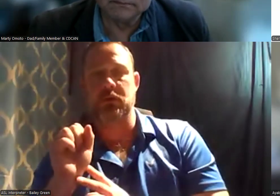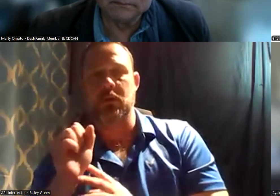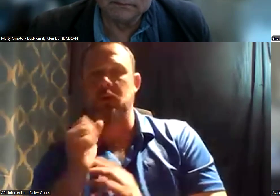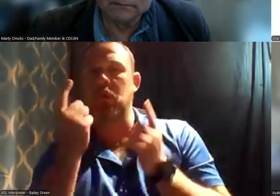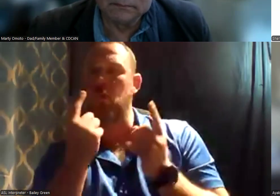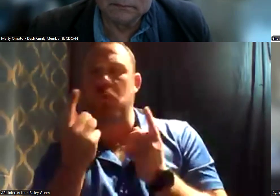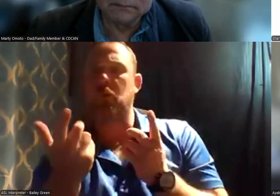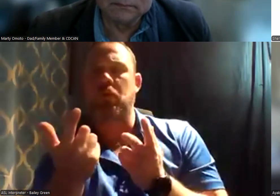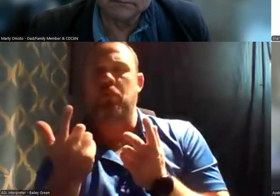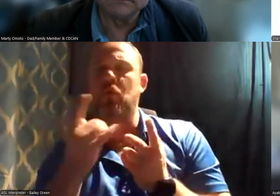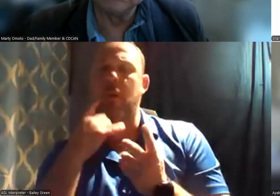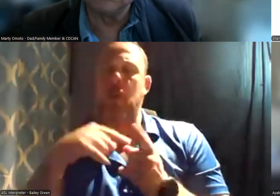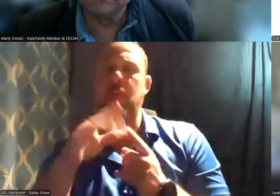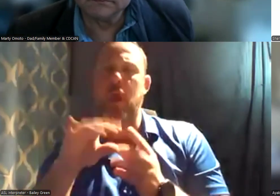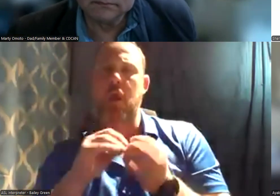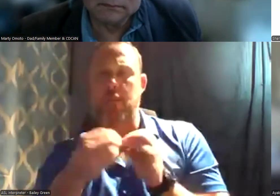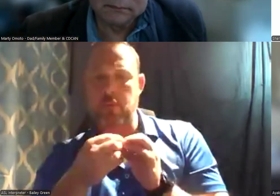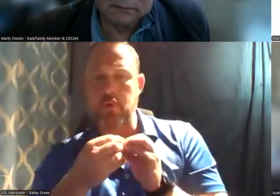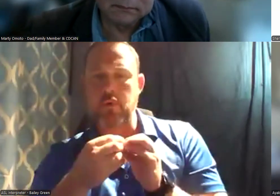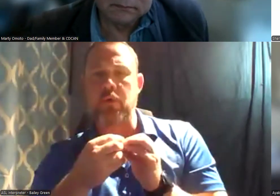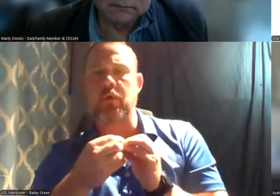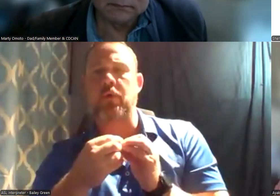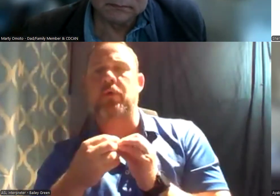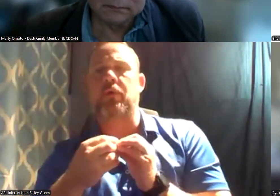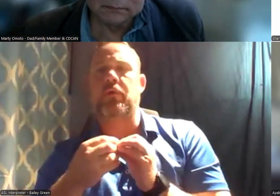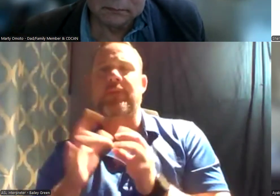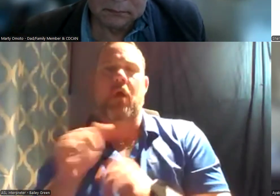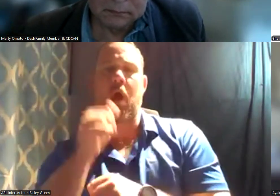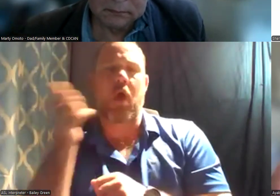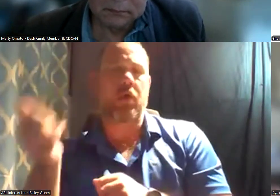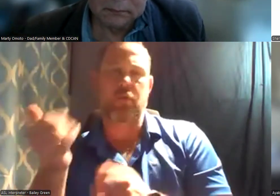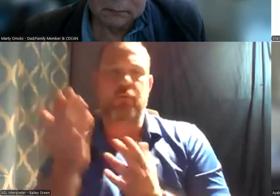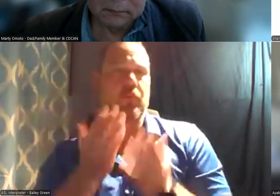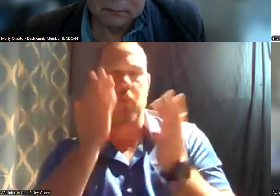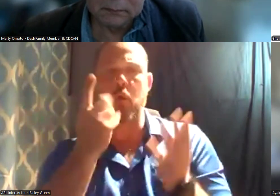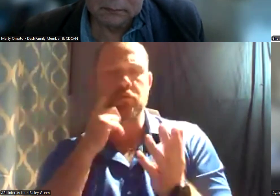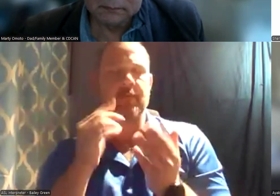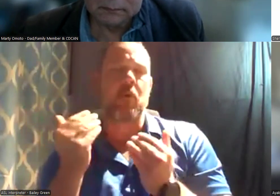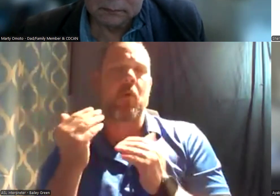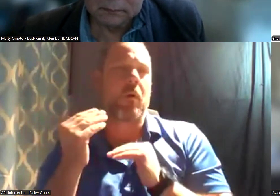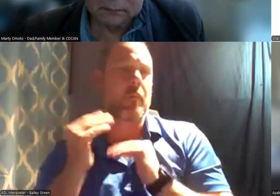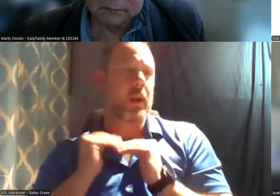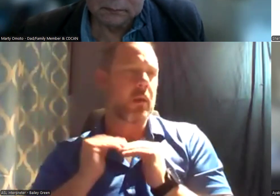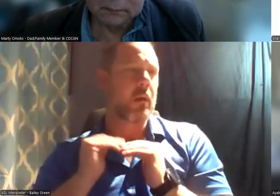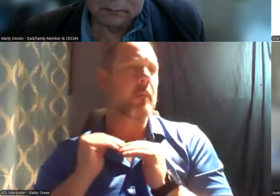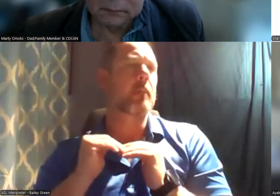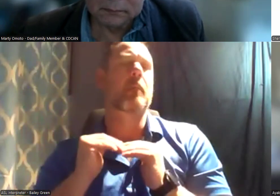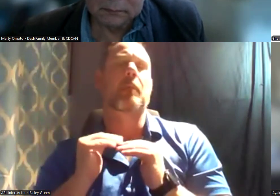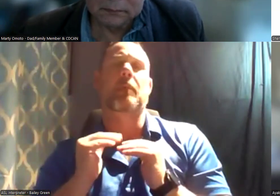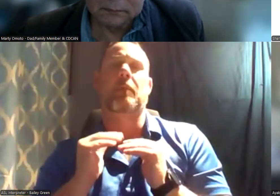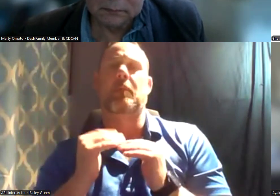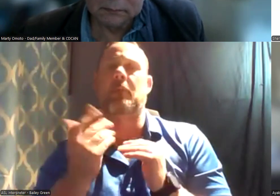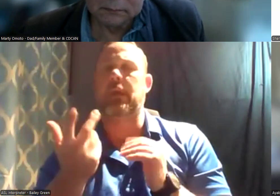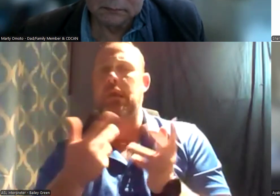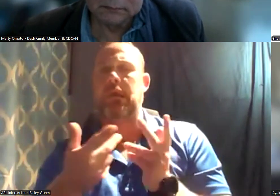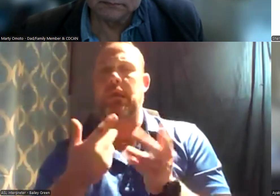about those numbers, if there were other proposals for minimums. Is there